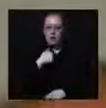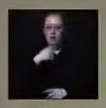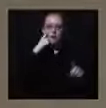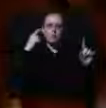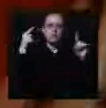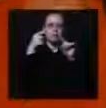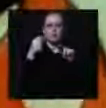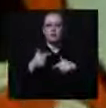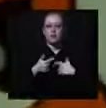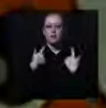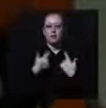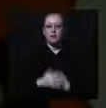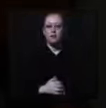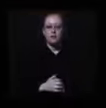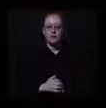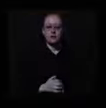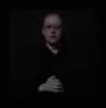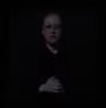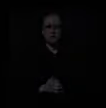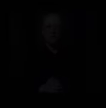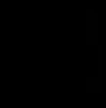life.